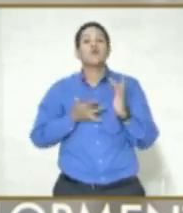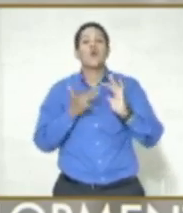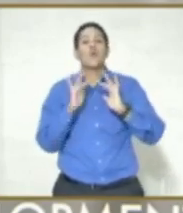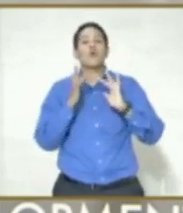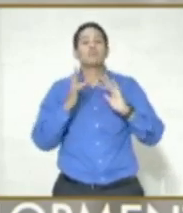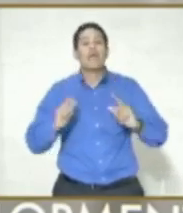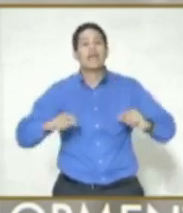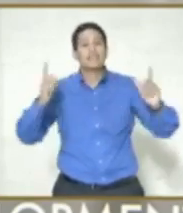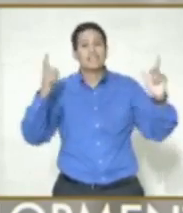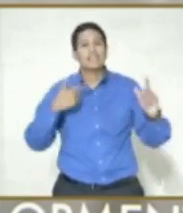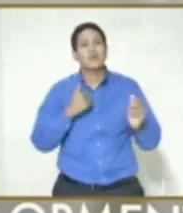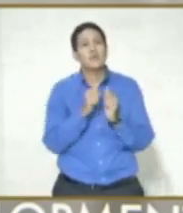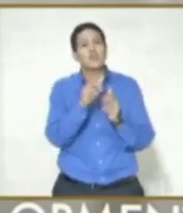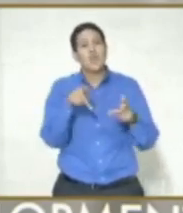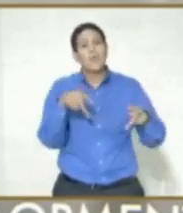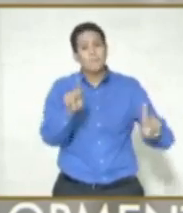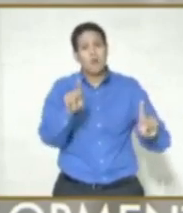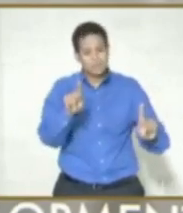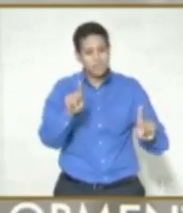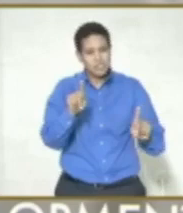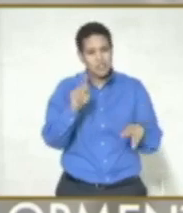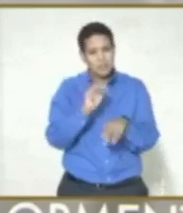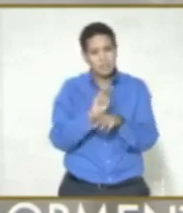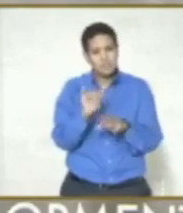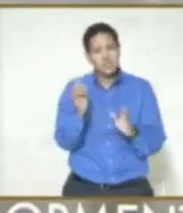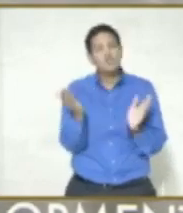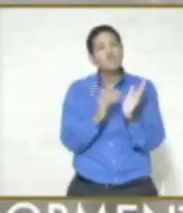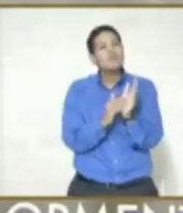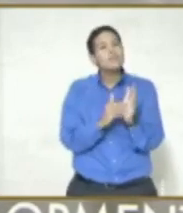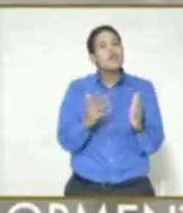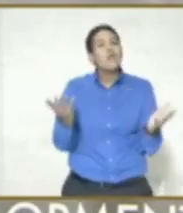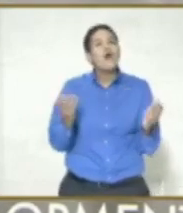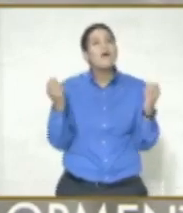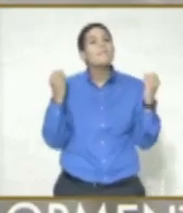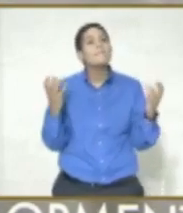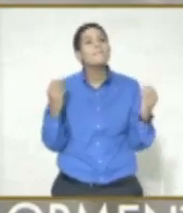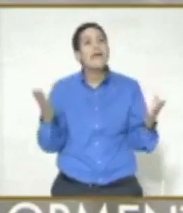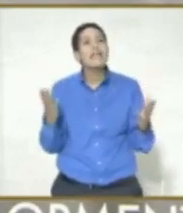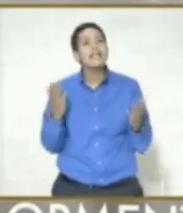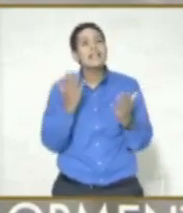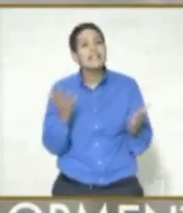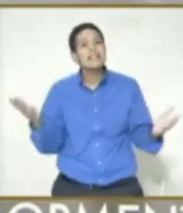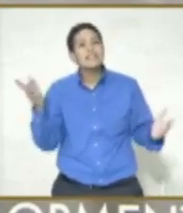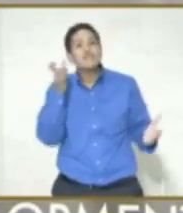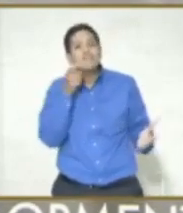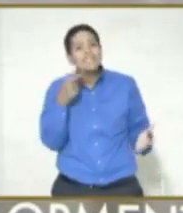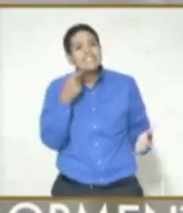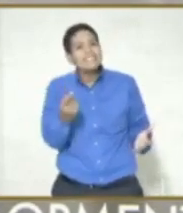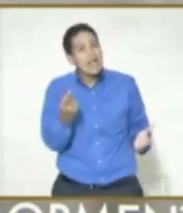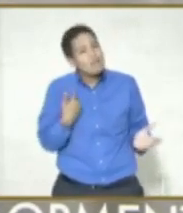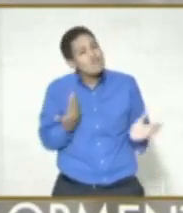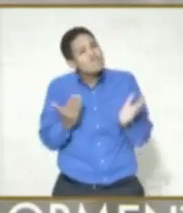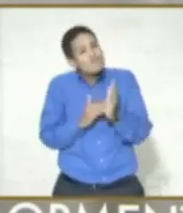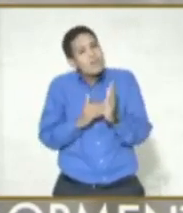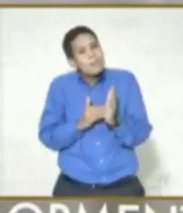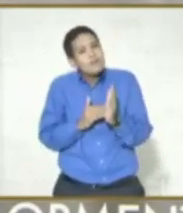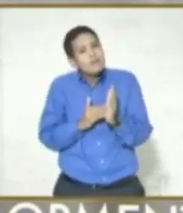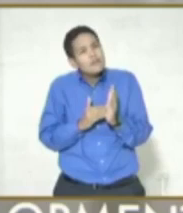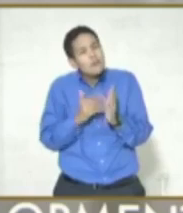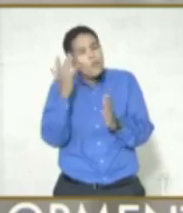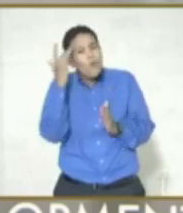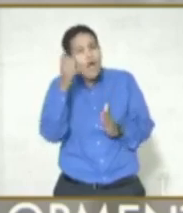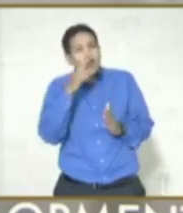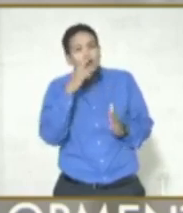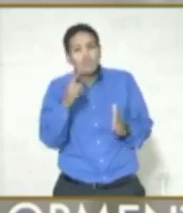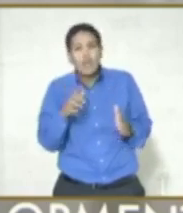like to, with your permission, Minister, just to reiterate many of the items and things that have been said, because this has indeed